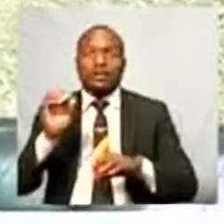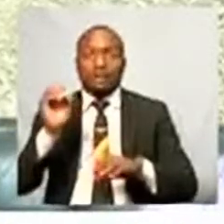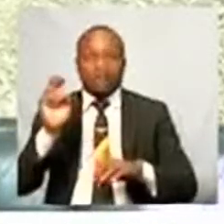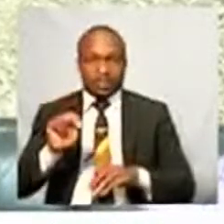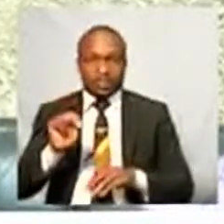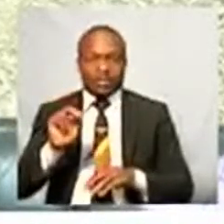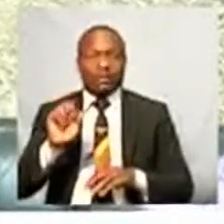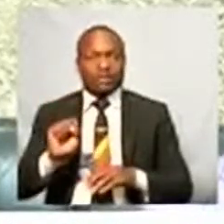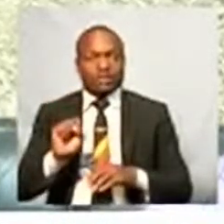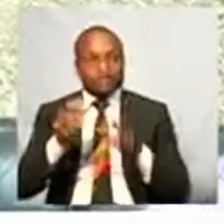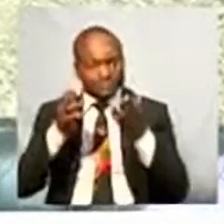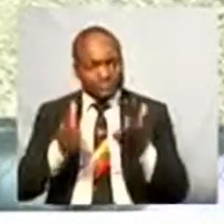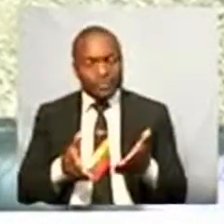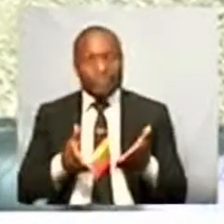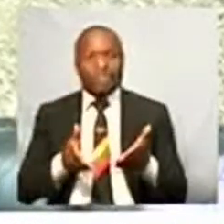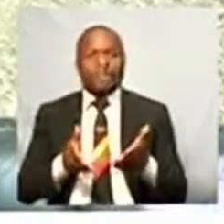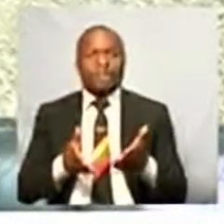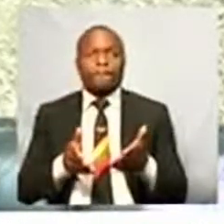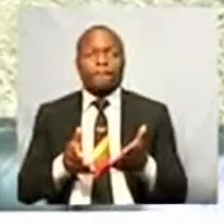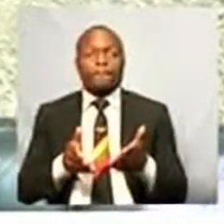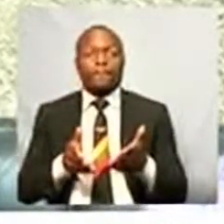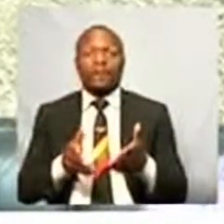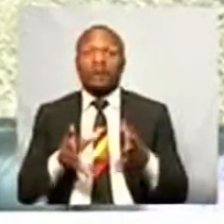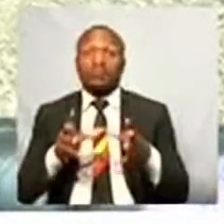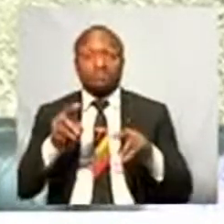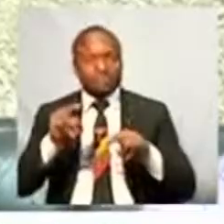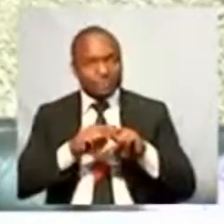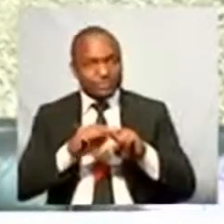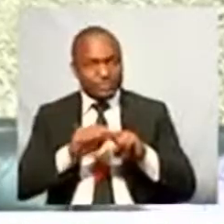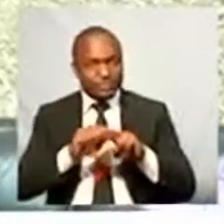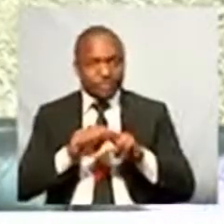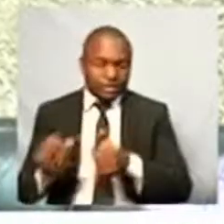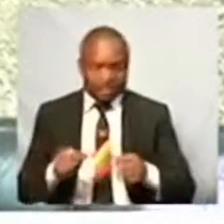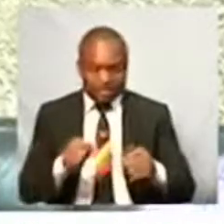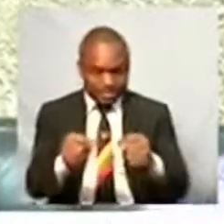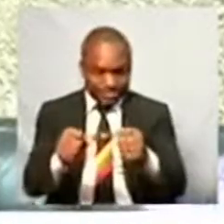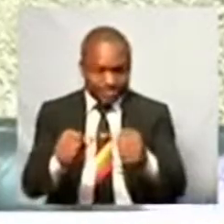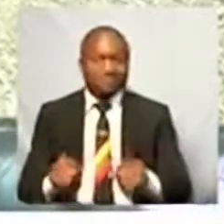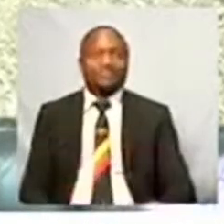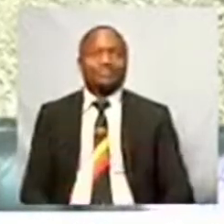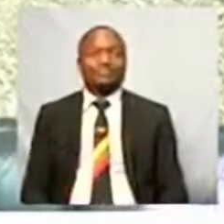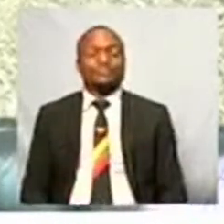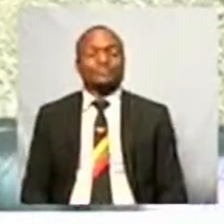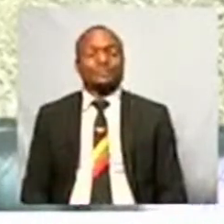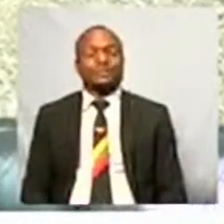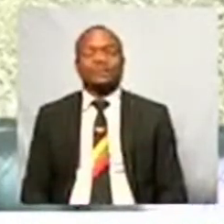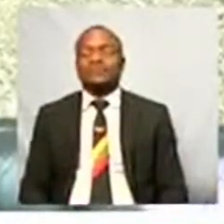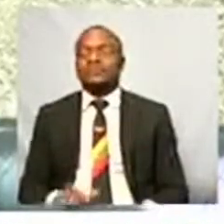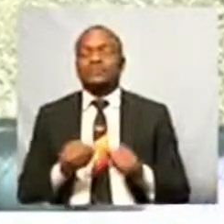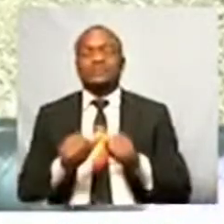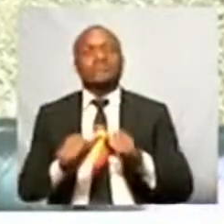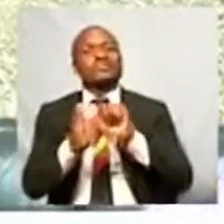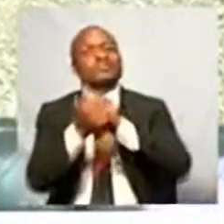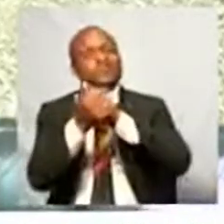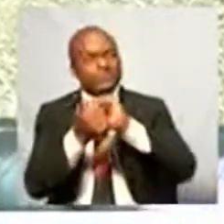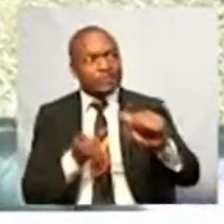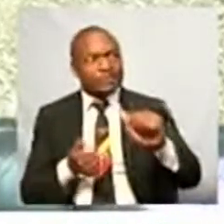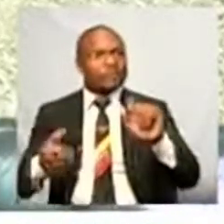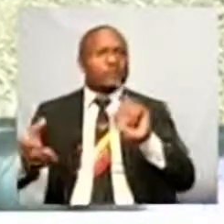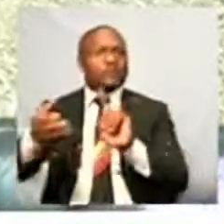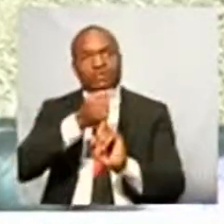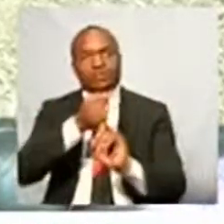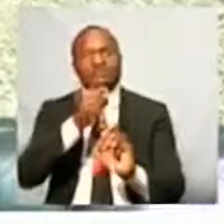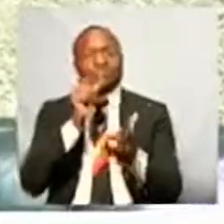the continent, are modernizing their railway system, as we are still very far to achieve